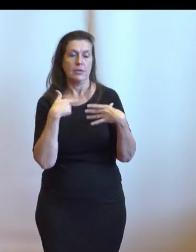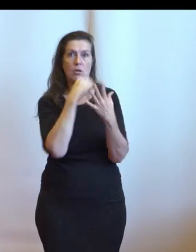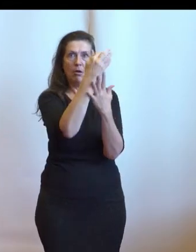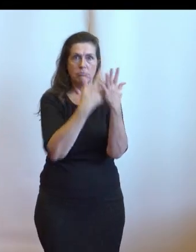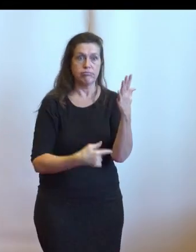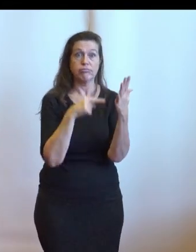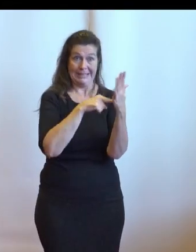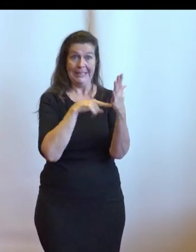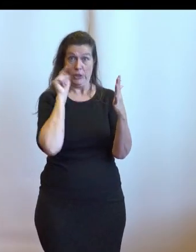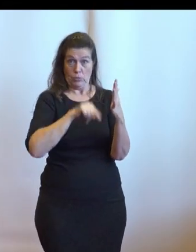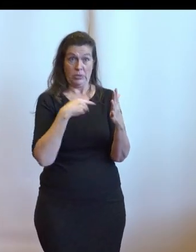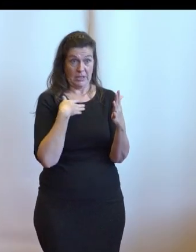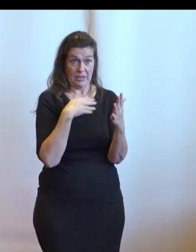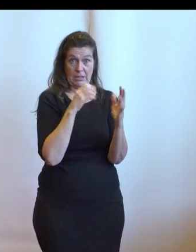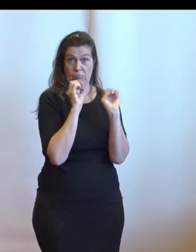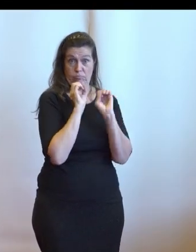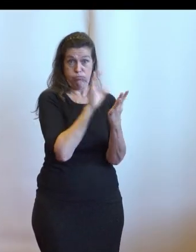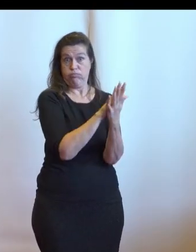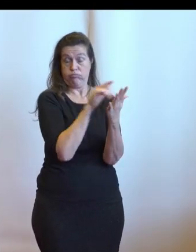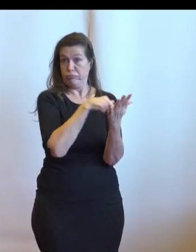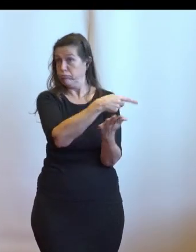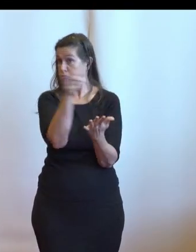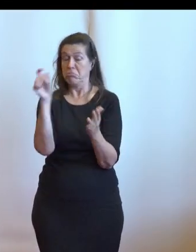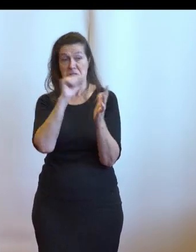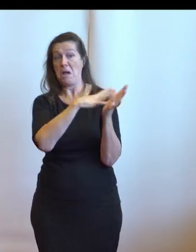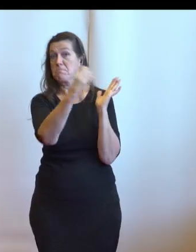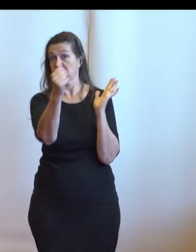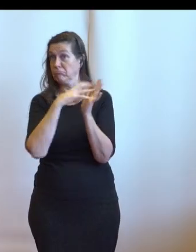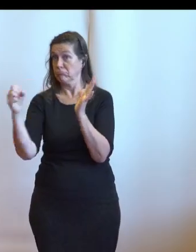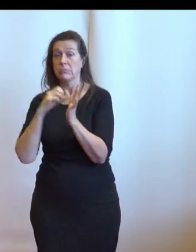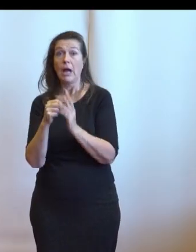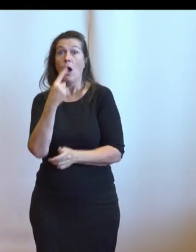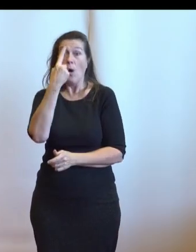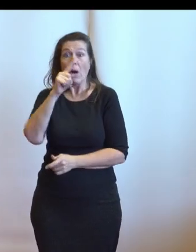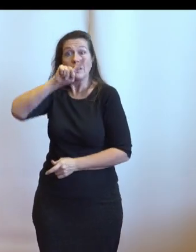our members. Actually, we have over 1,000 members. We have